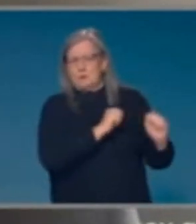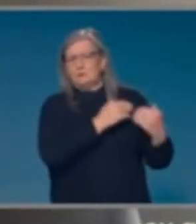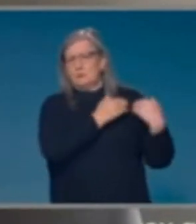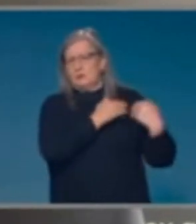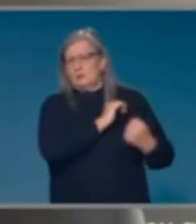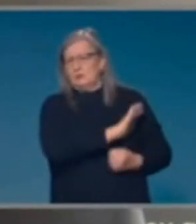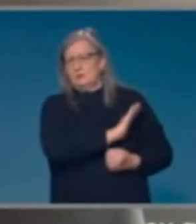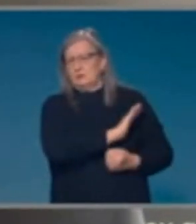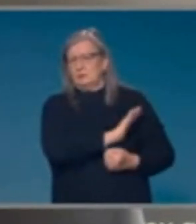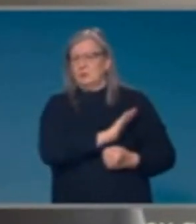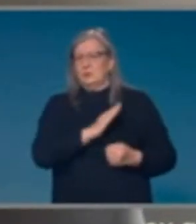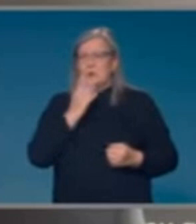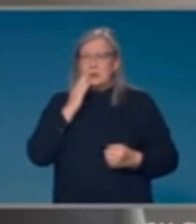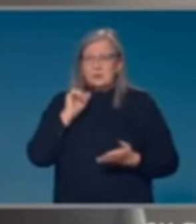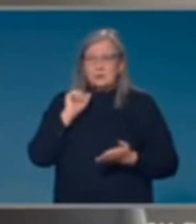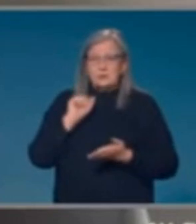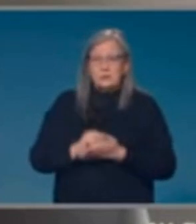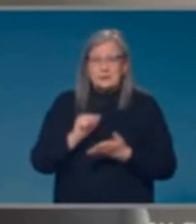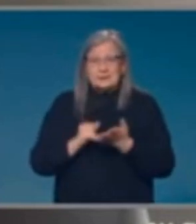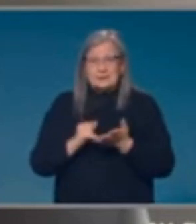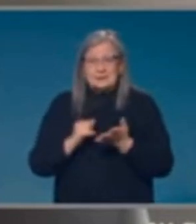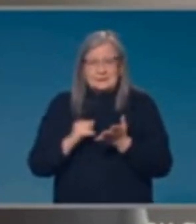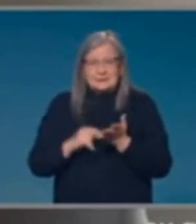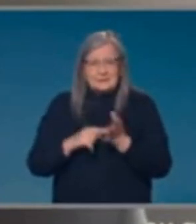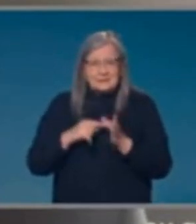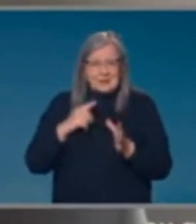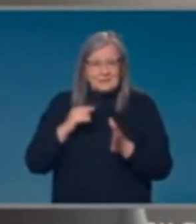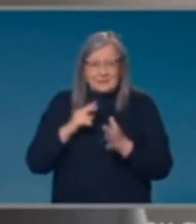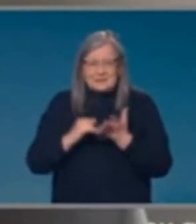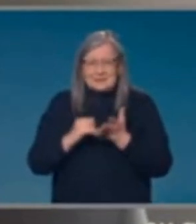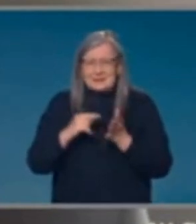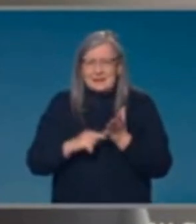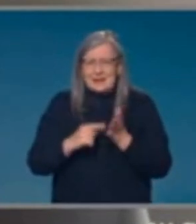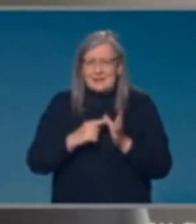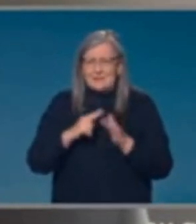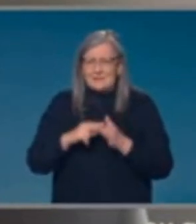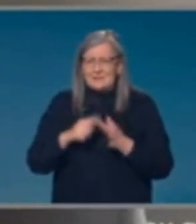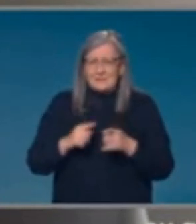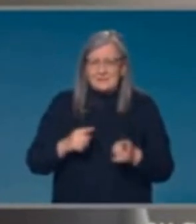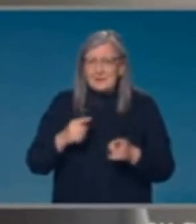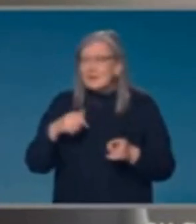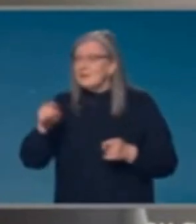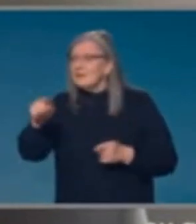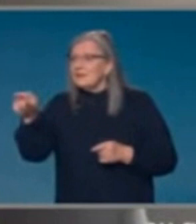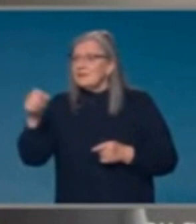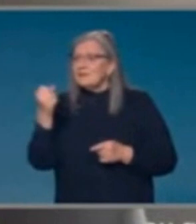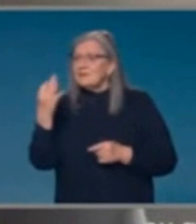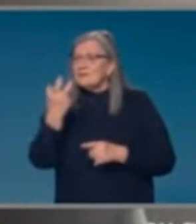and appropriate for unvaccinated travellers to be able to enter Australia.